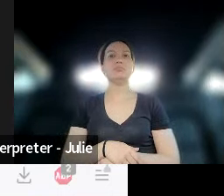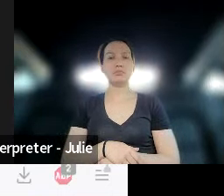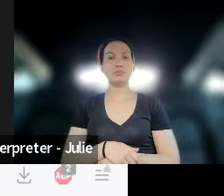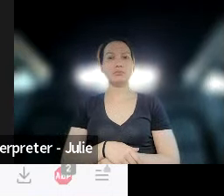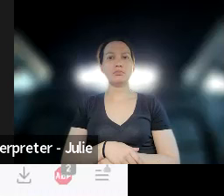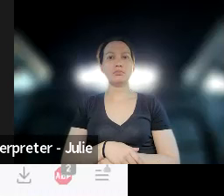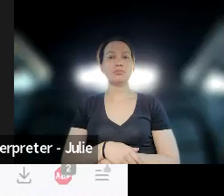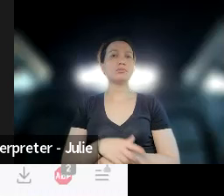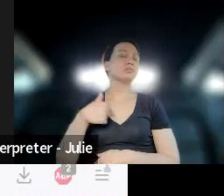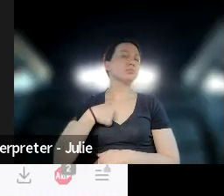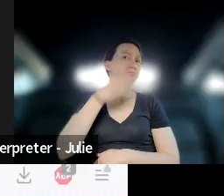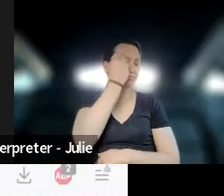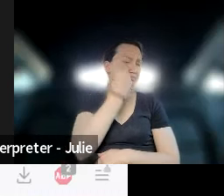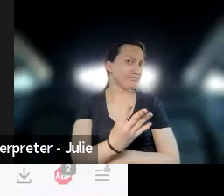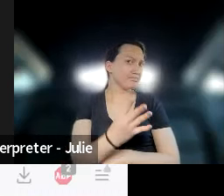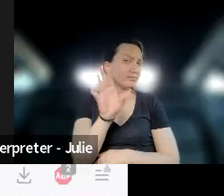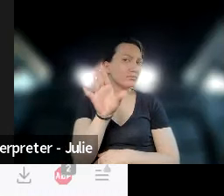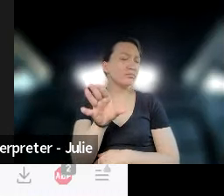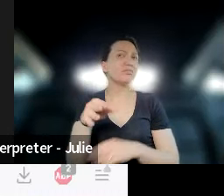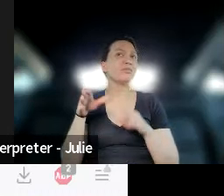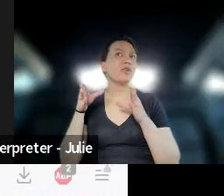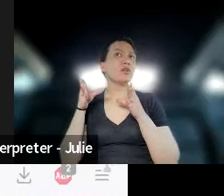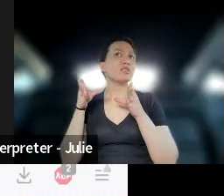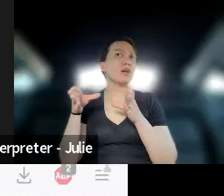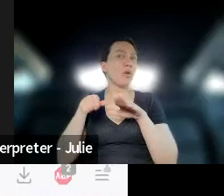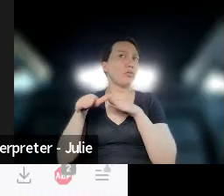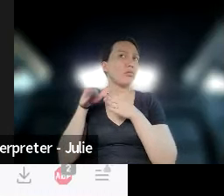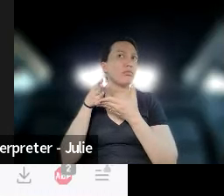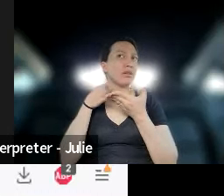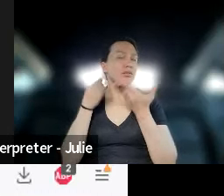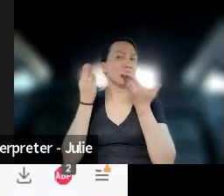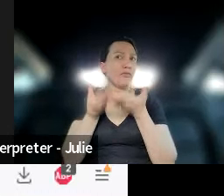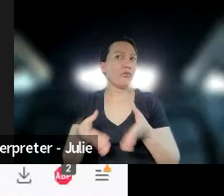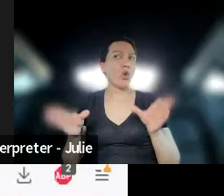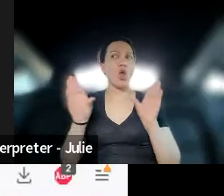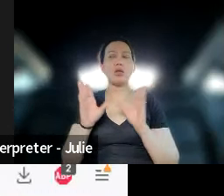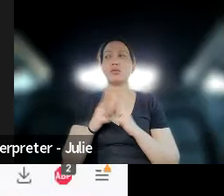And I was just going to say on the sidewalk piece, and then kind of the overall